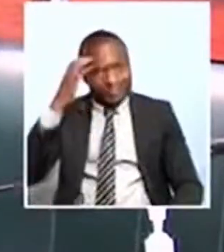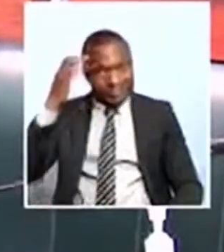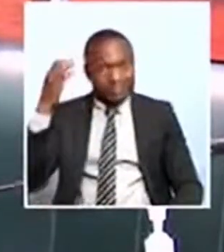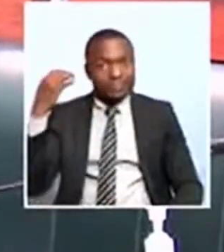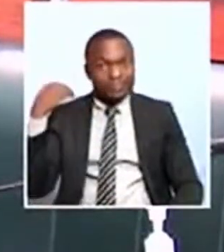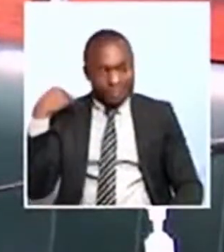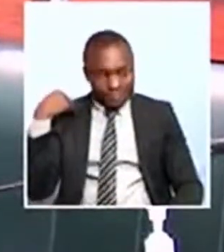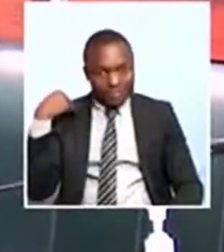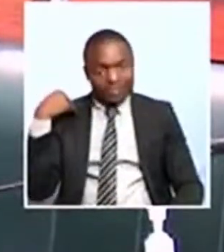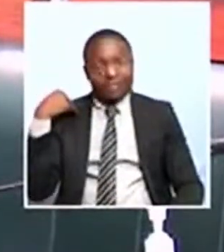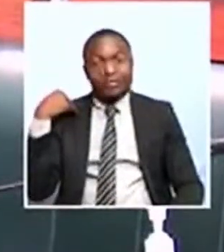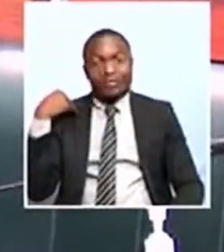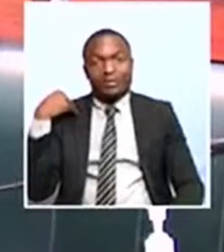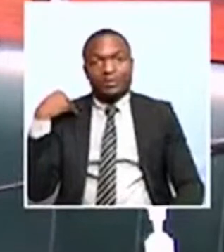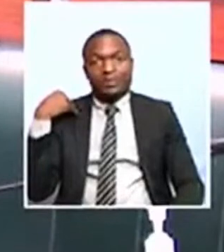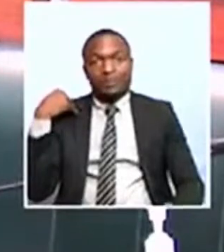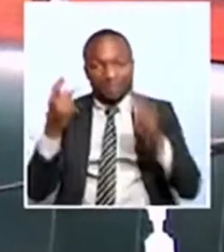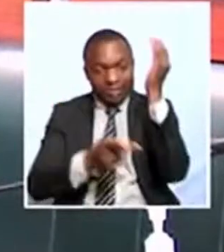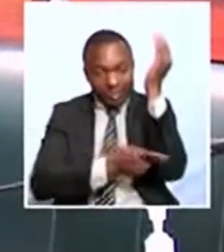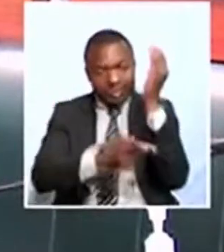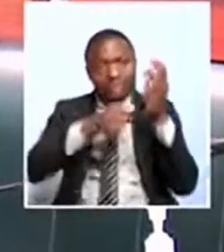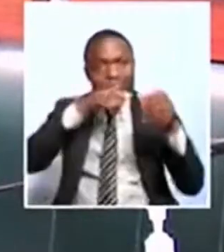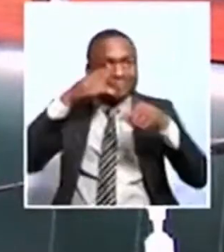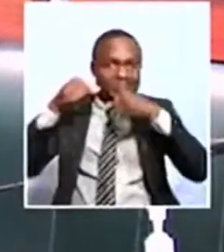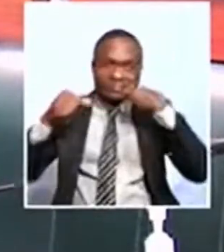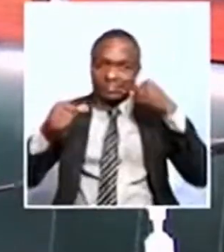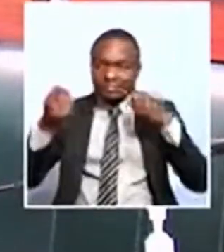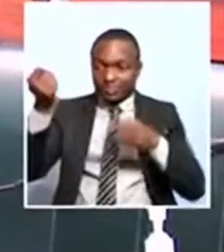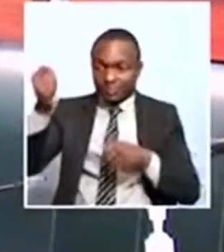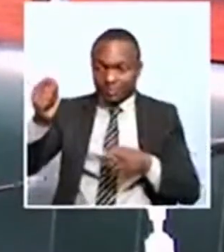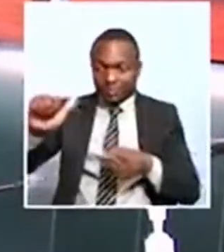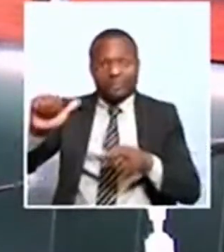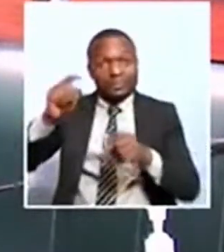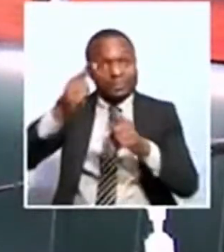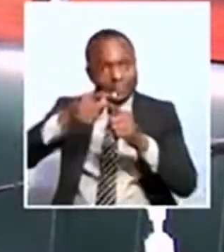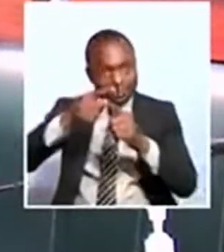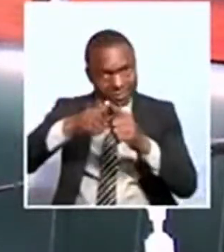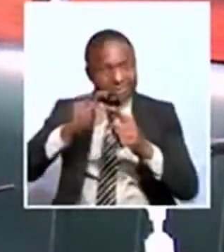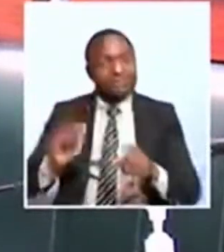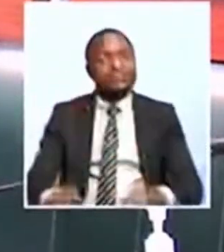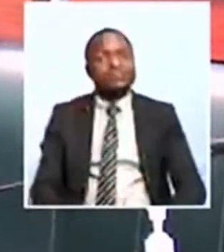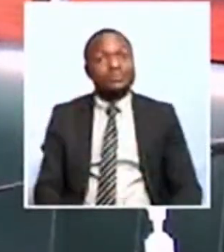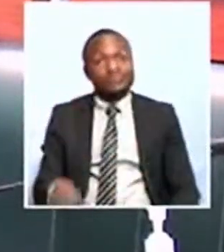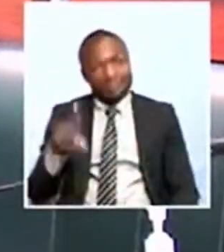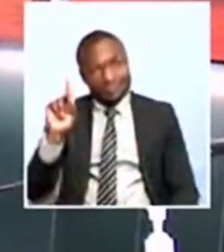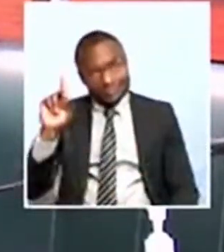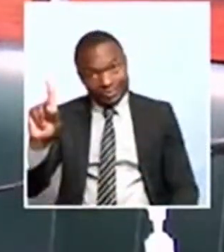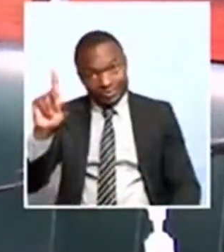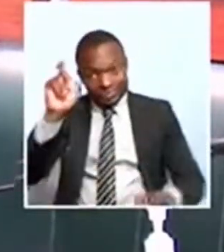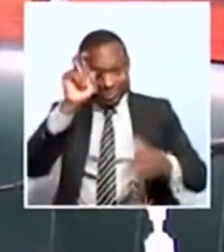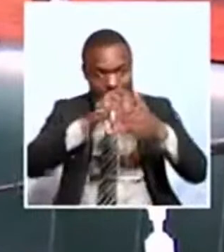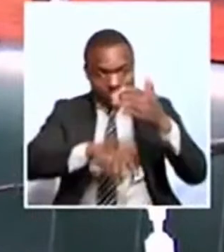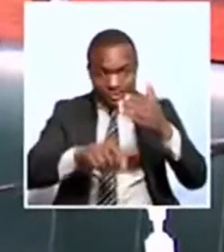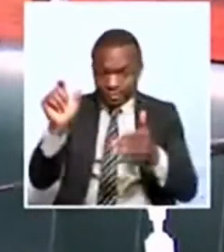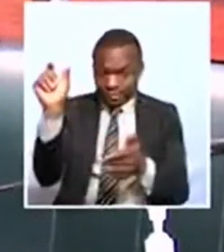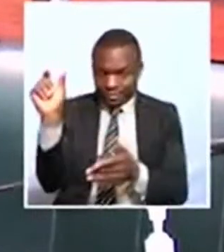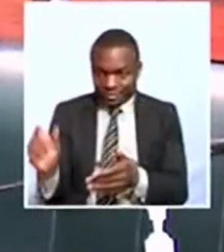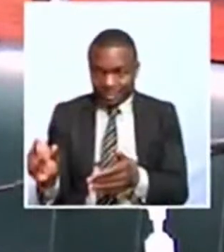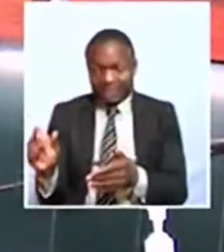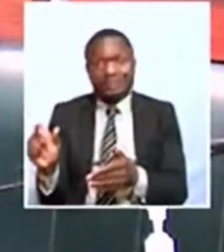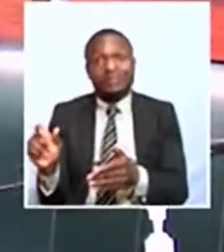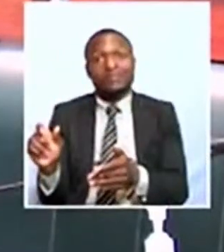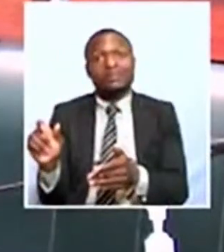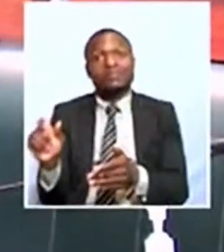the Department of Agriculture will be in 10 months. The cost of each